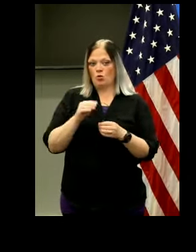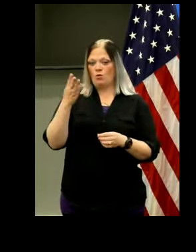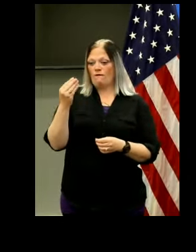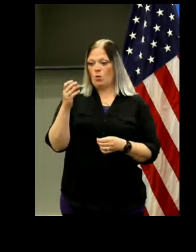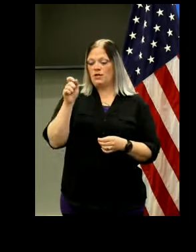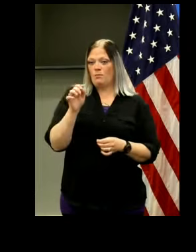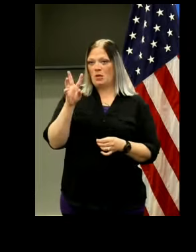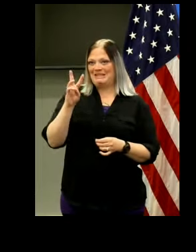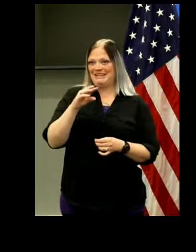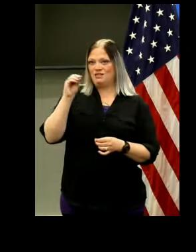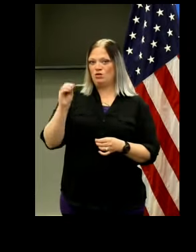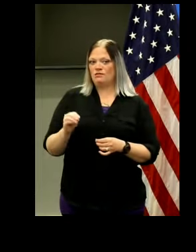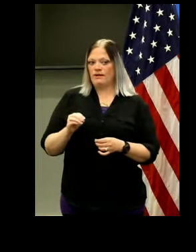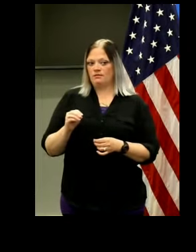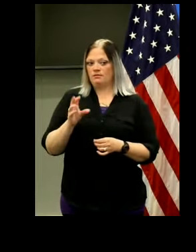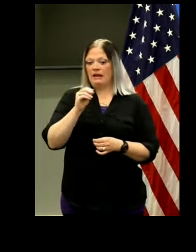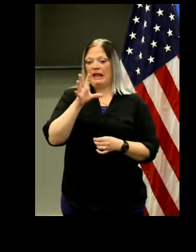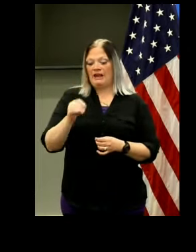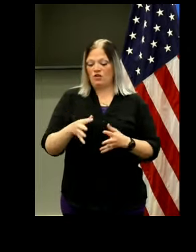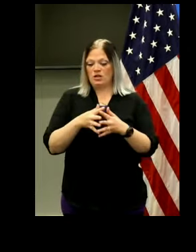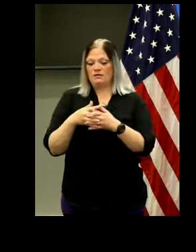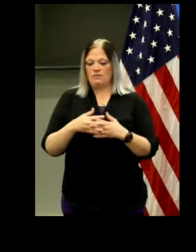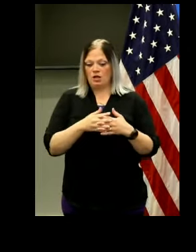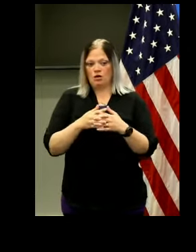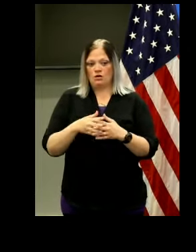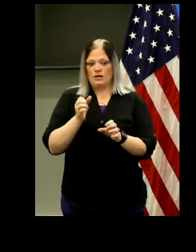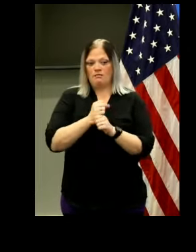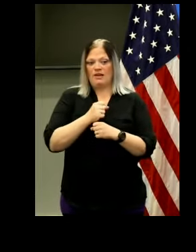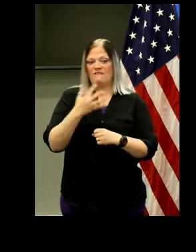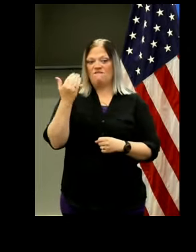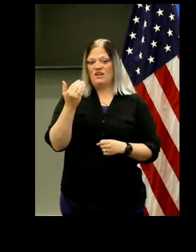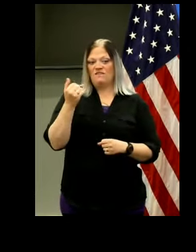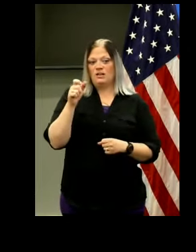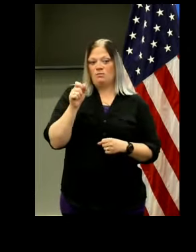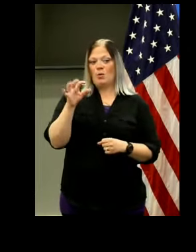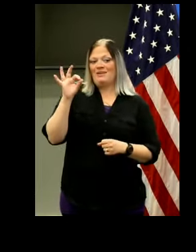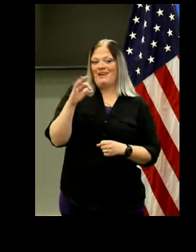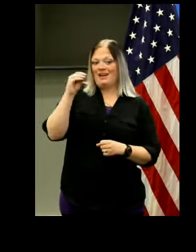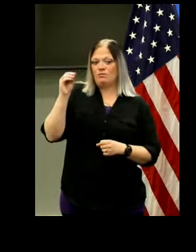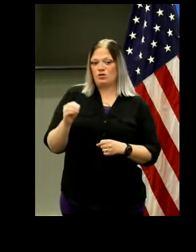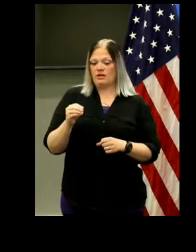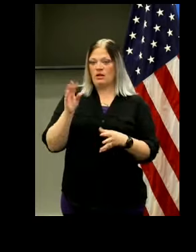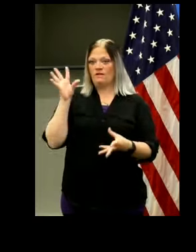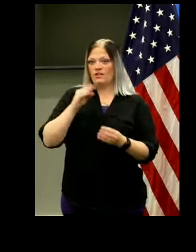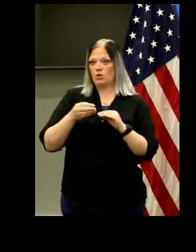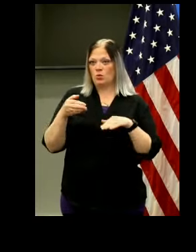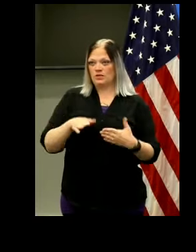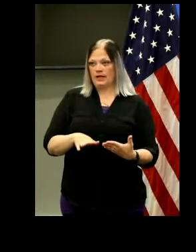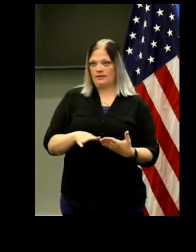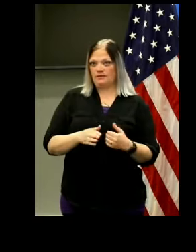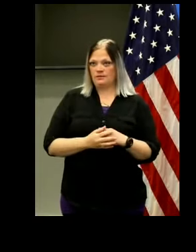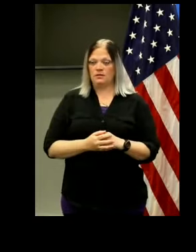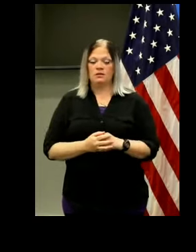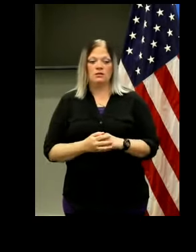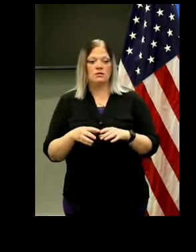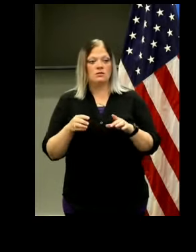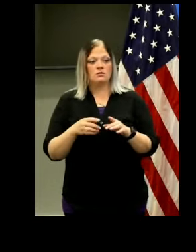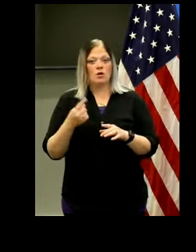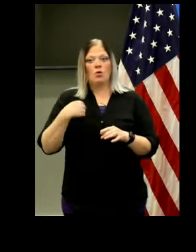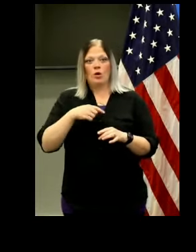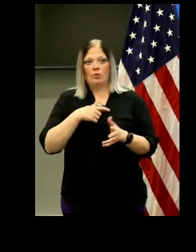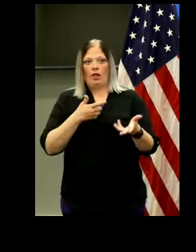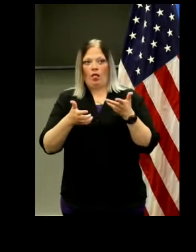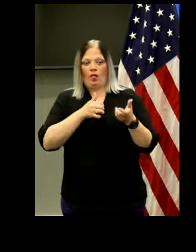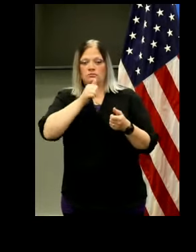14.6%, and African Americans are making up 15.9% of the deaths. So as a city, in what we're dealing with in the city,